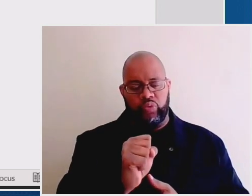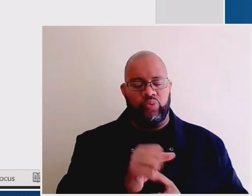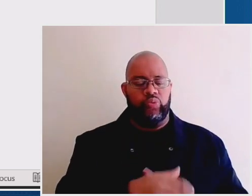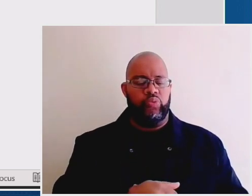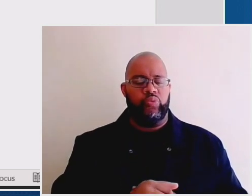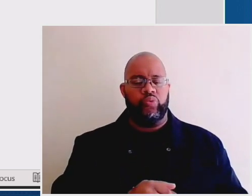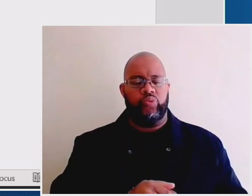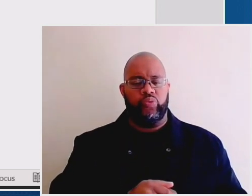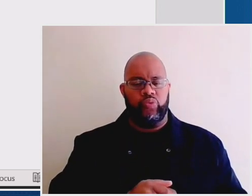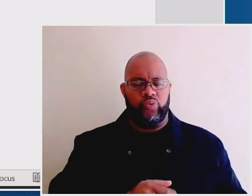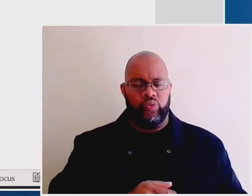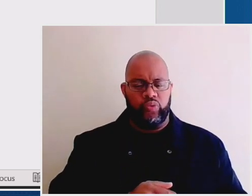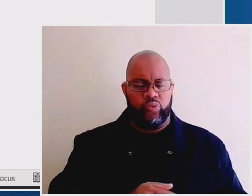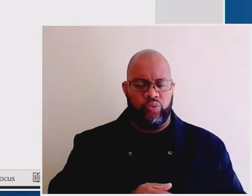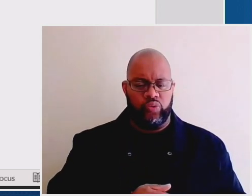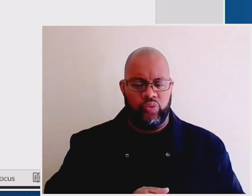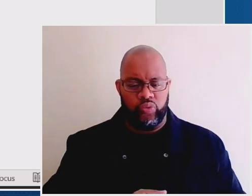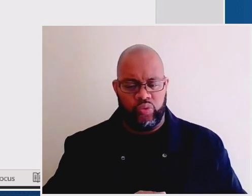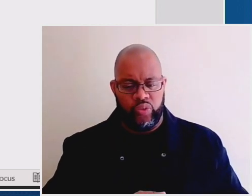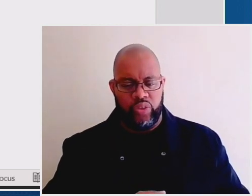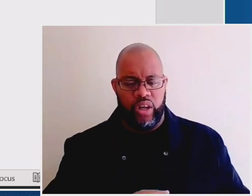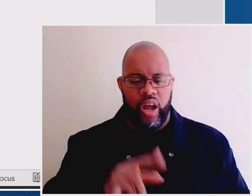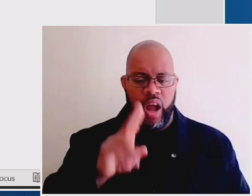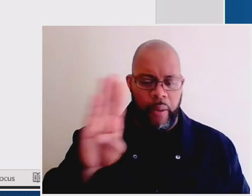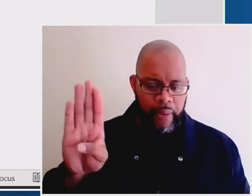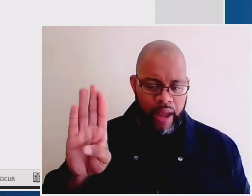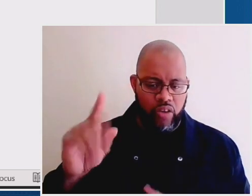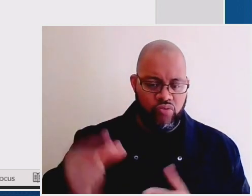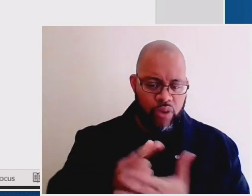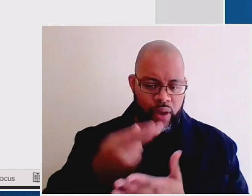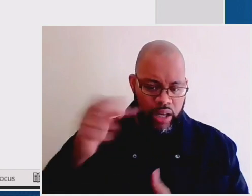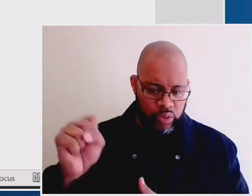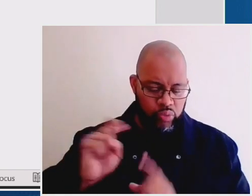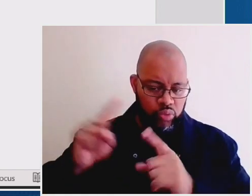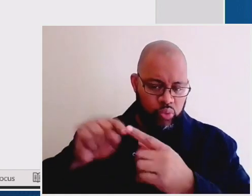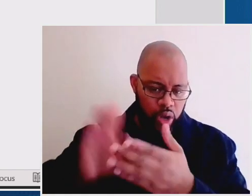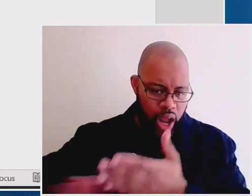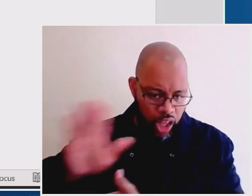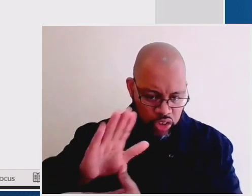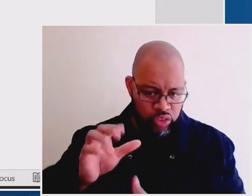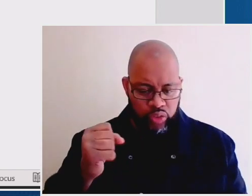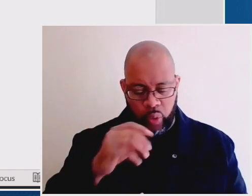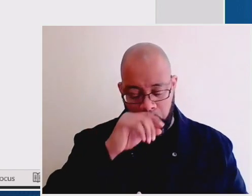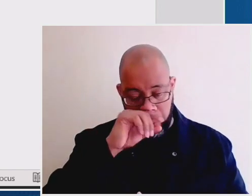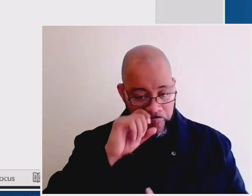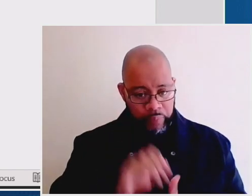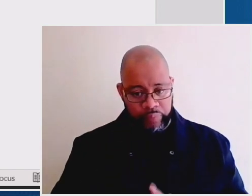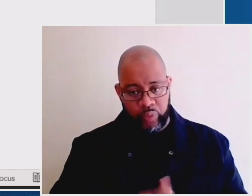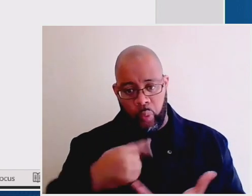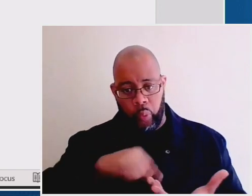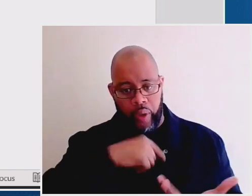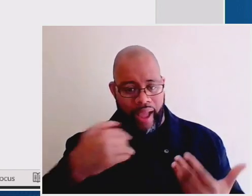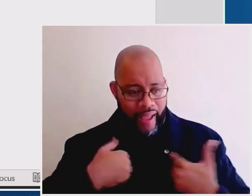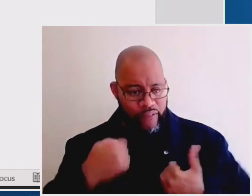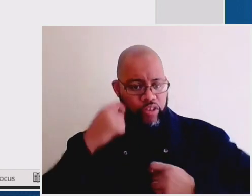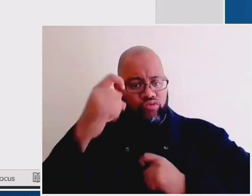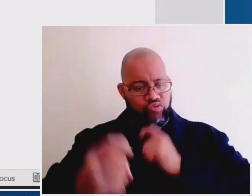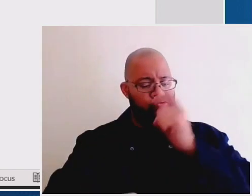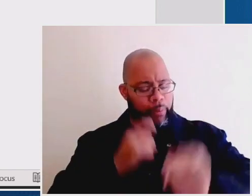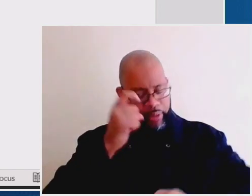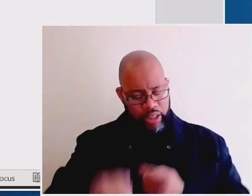Search, upper bound, graduate from high school and go into college. So, we have contributed